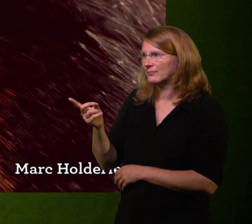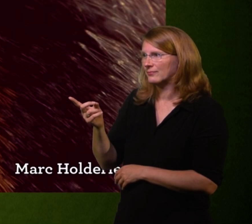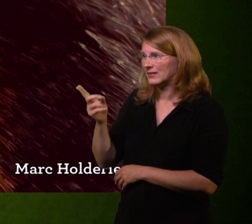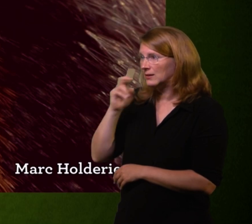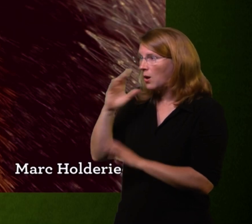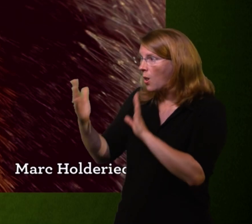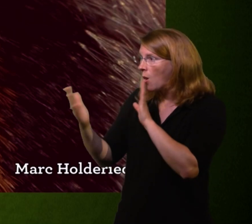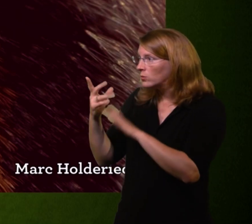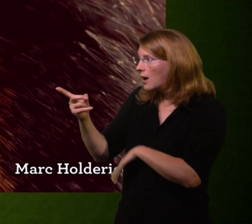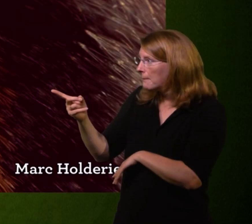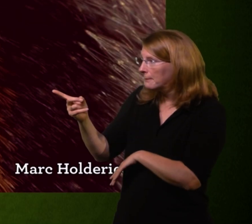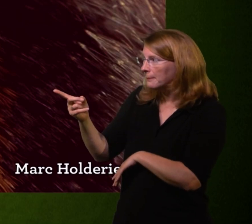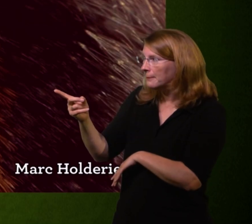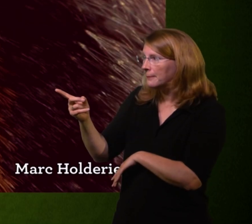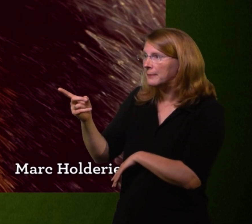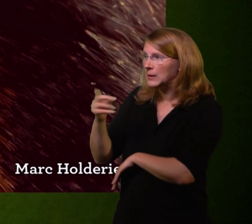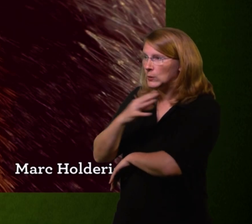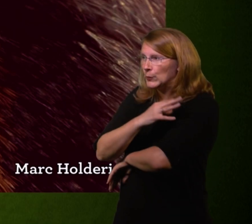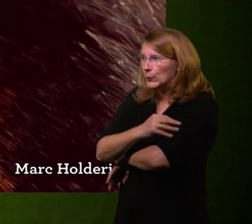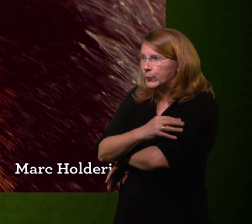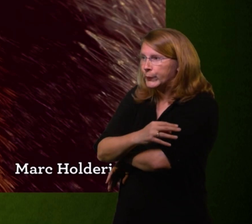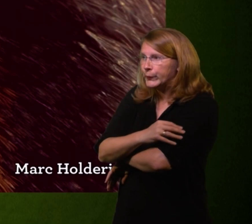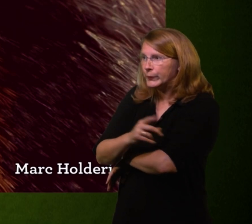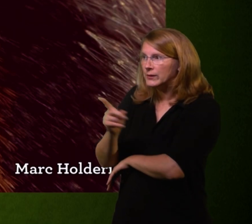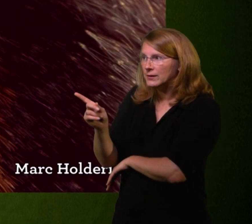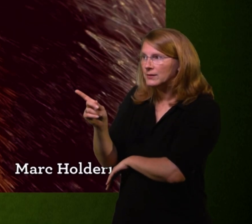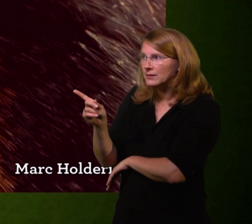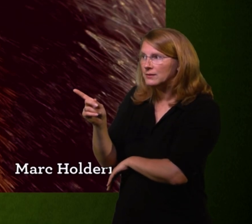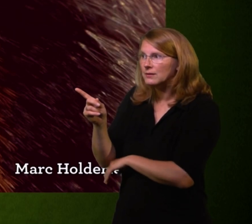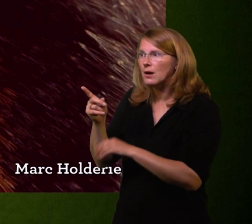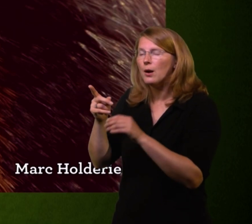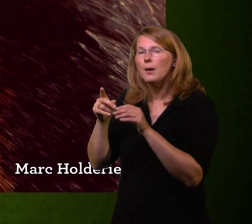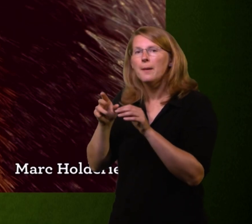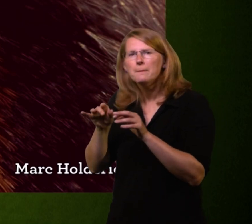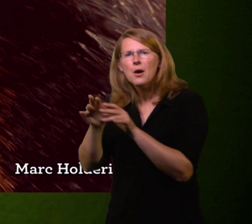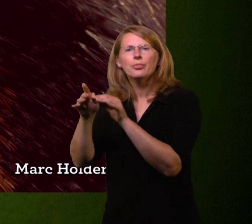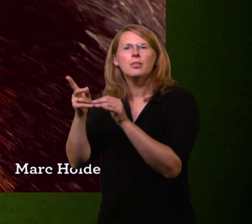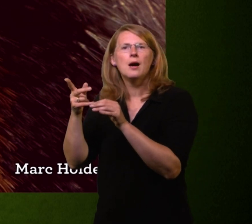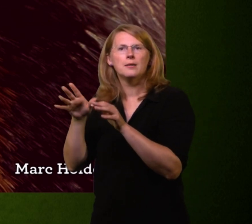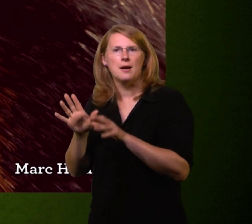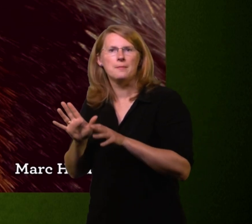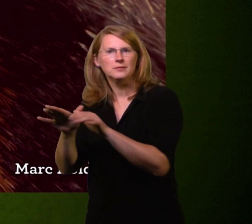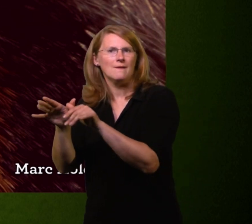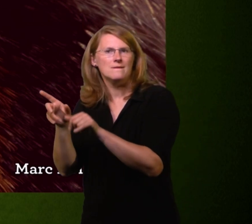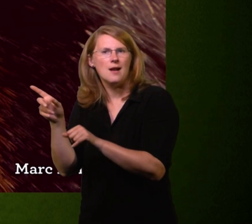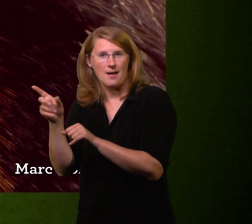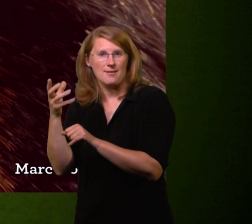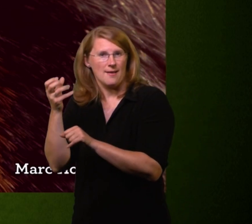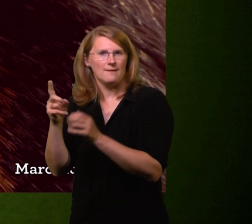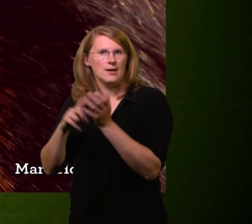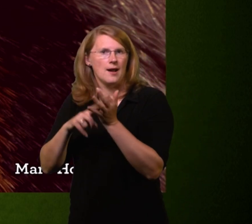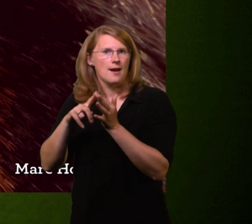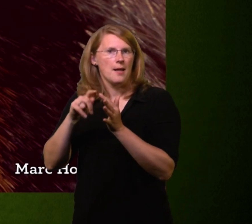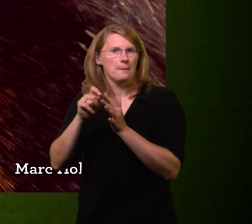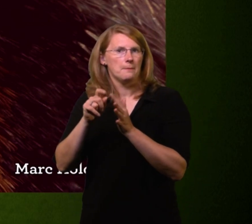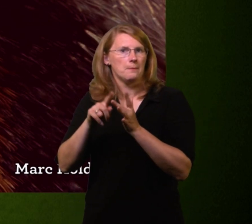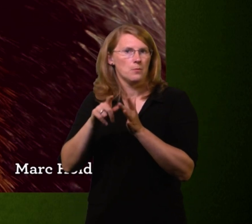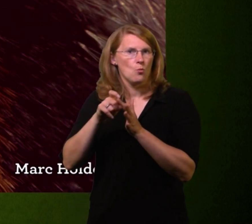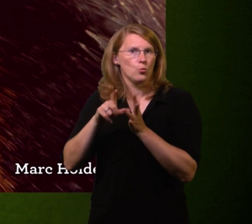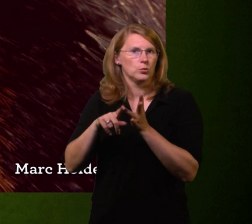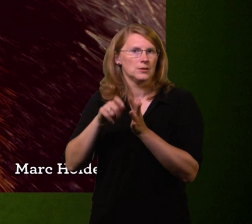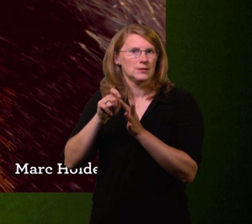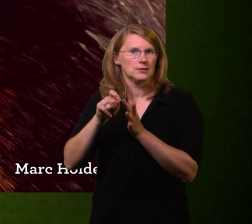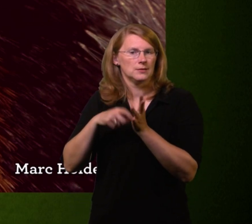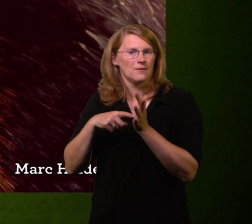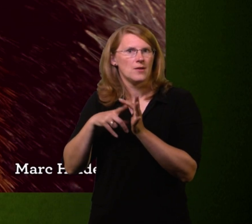design, because if you look really closely, in all Lepidoptera, so moths and butterflies will have this. This isn't fur, this is a close-up of the wings, and it's